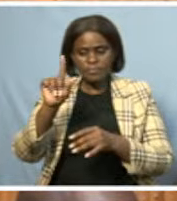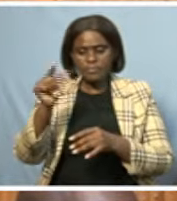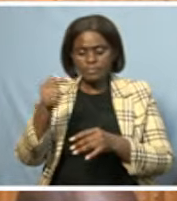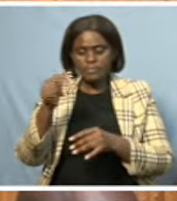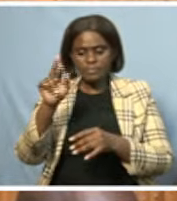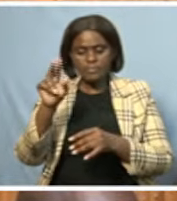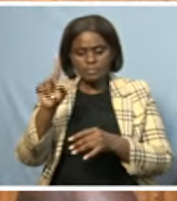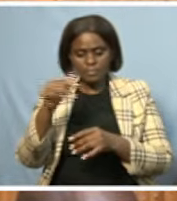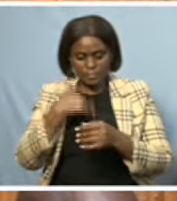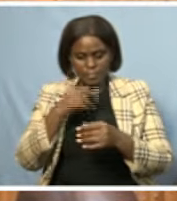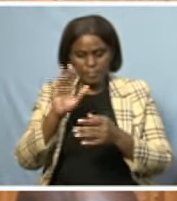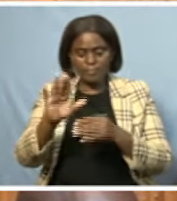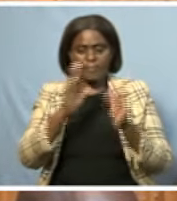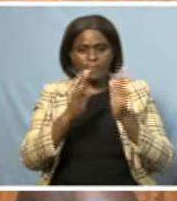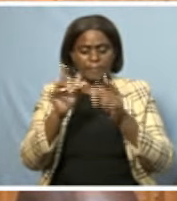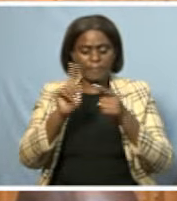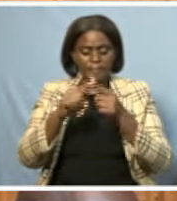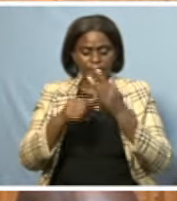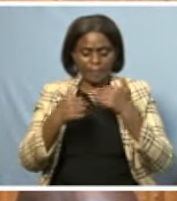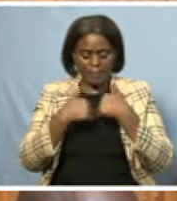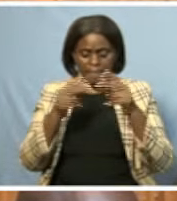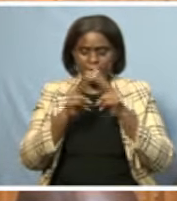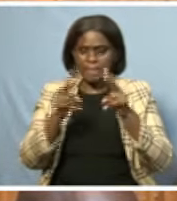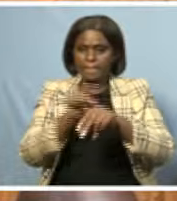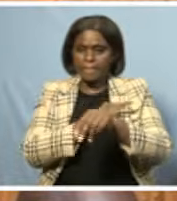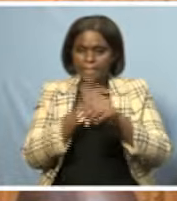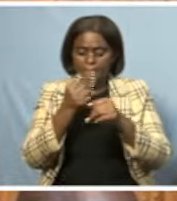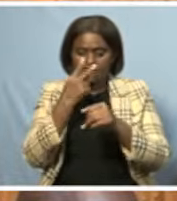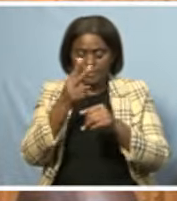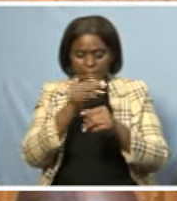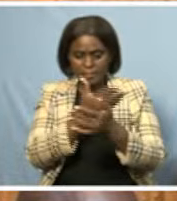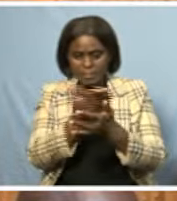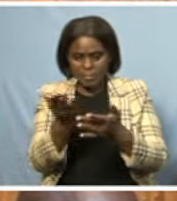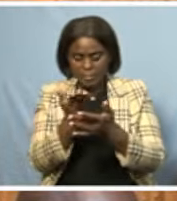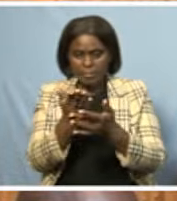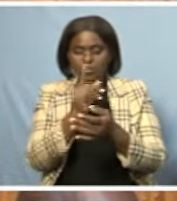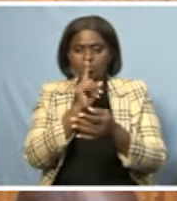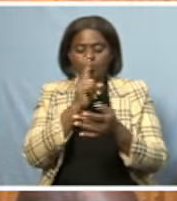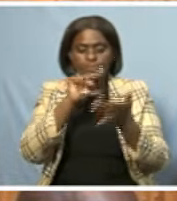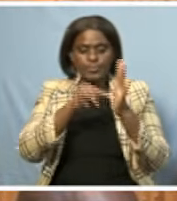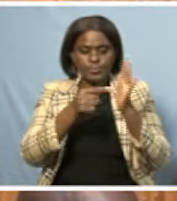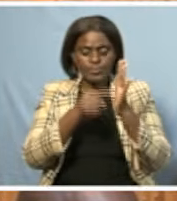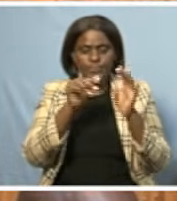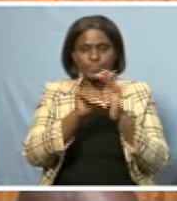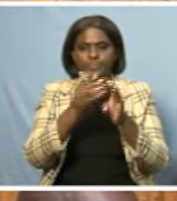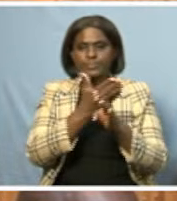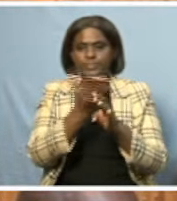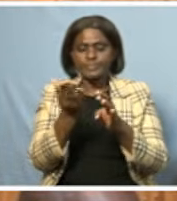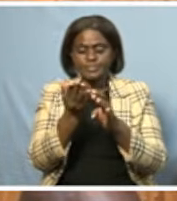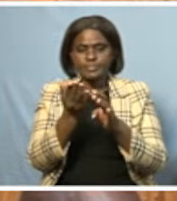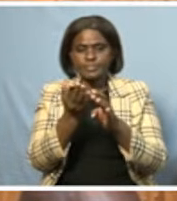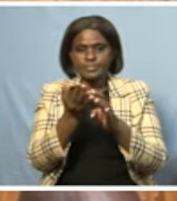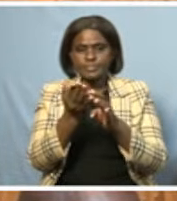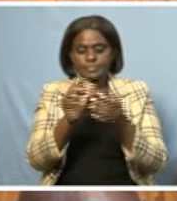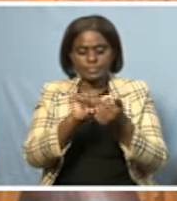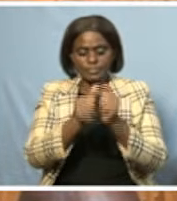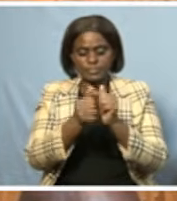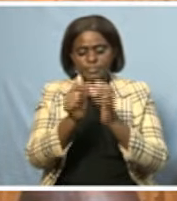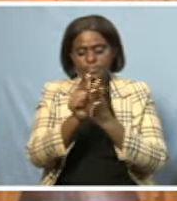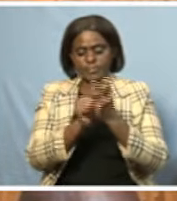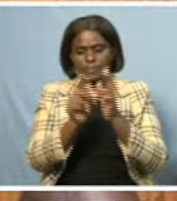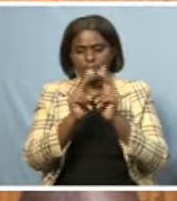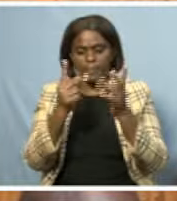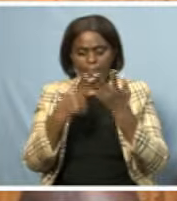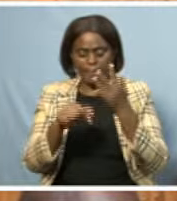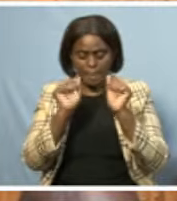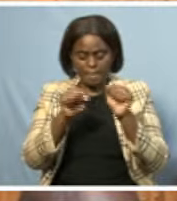have that option. But it takes very long. So let's see these factored in this amendment bill so that it